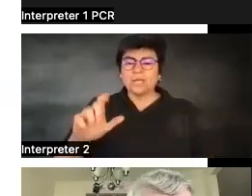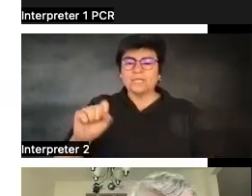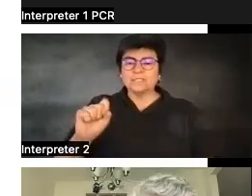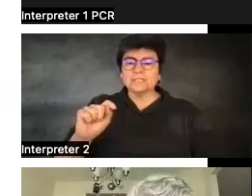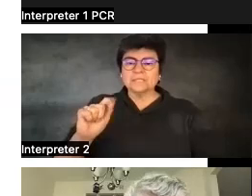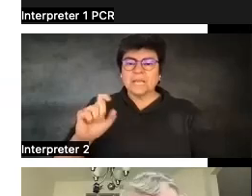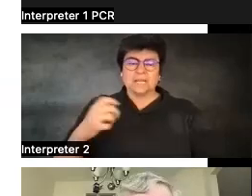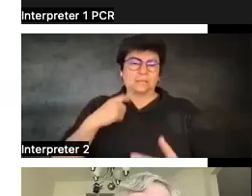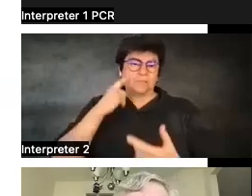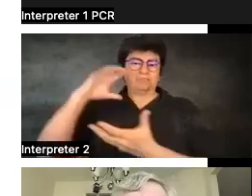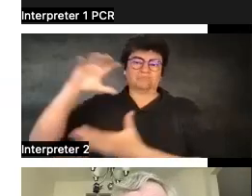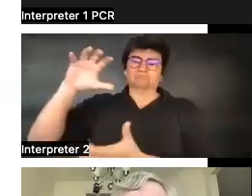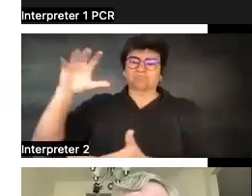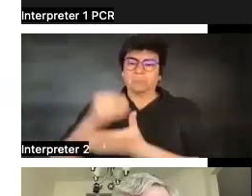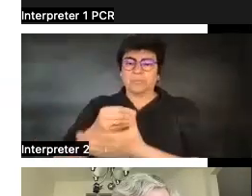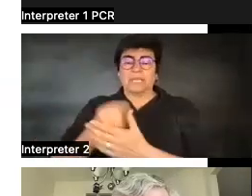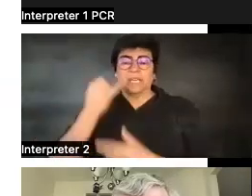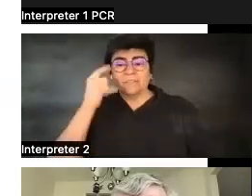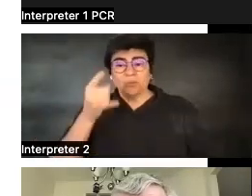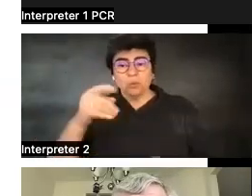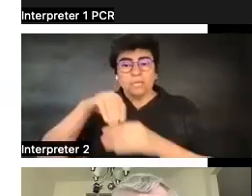of, if you're in Canada,